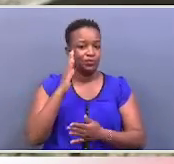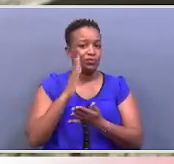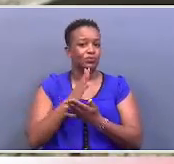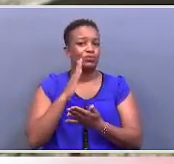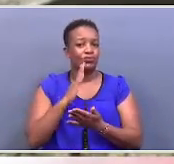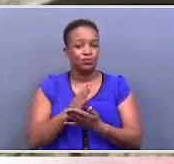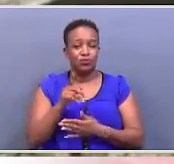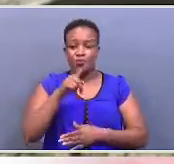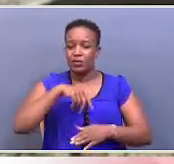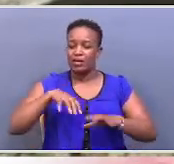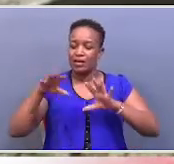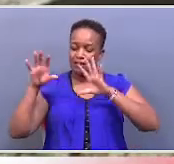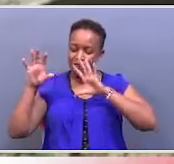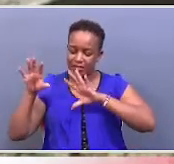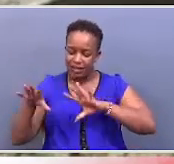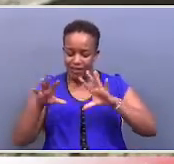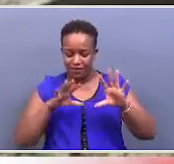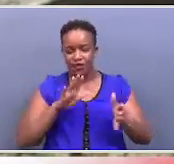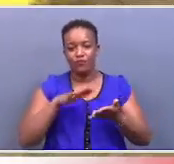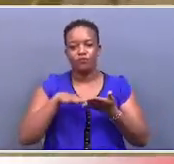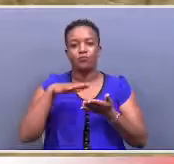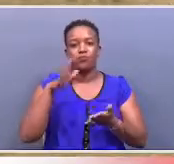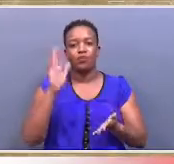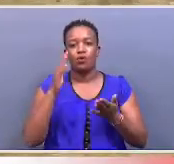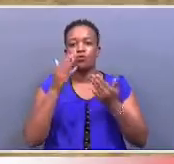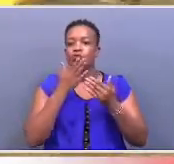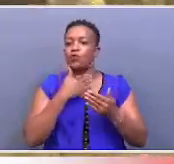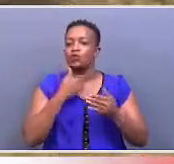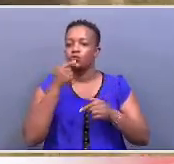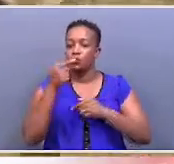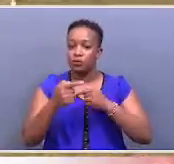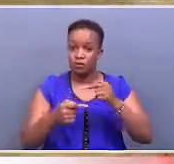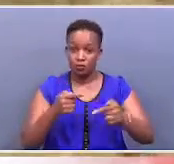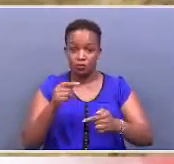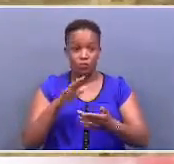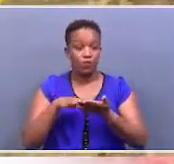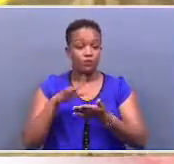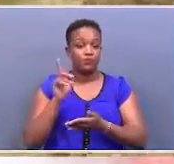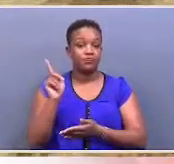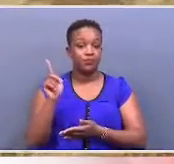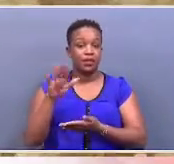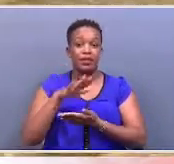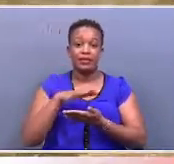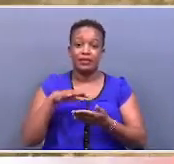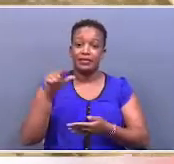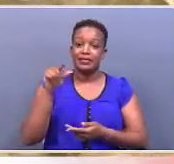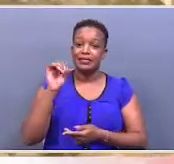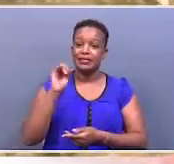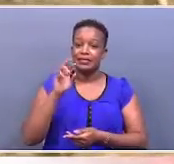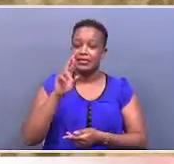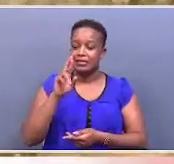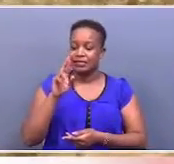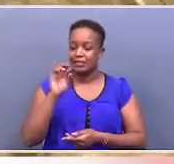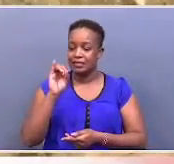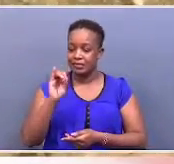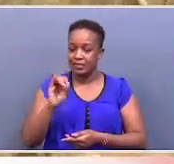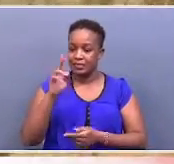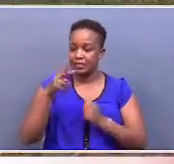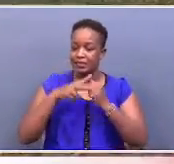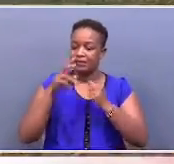we have something to continue with. This is Ngiri, 70 kilometers from Embu